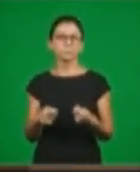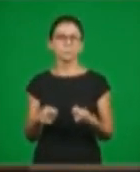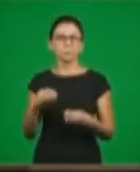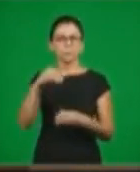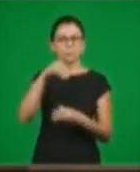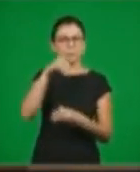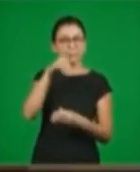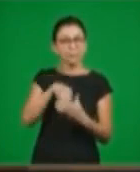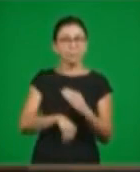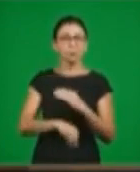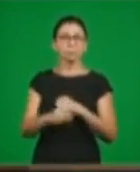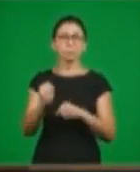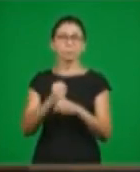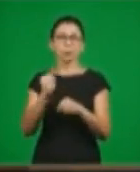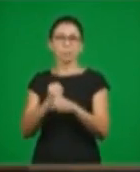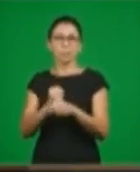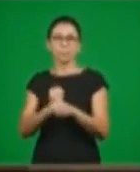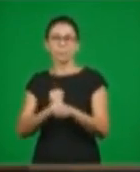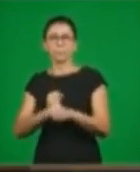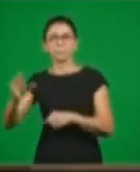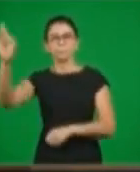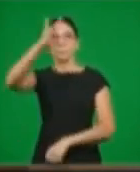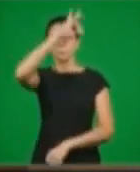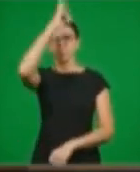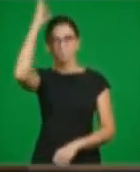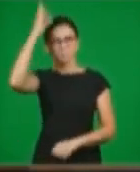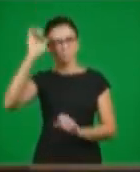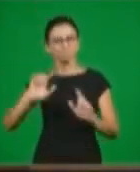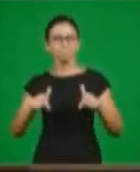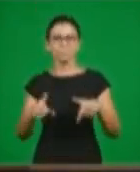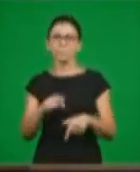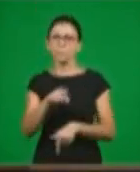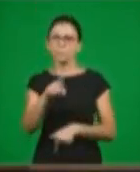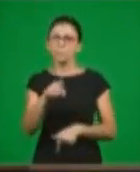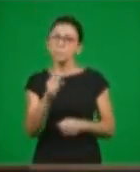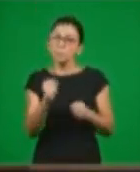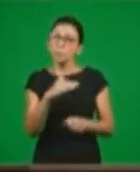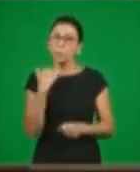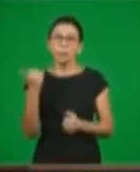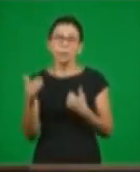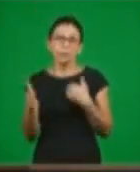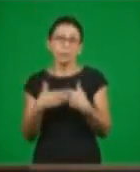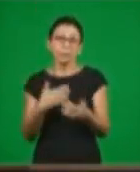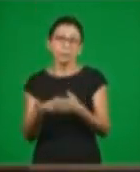it is a work that the Holy Spirit is doing it for us. It's putting in work.